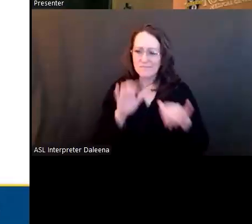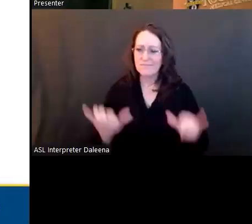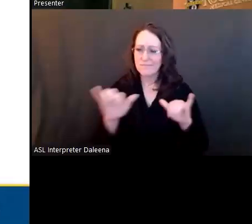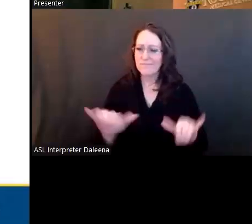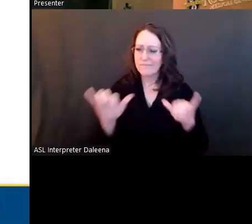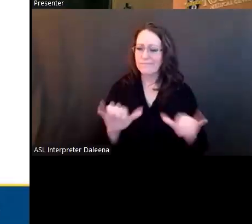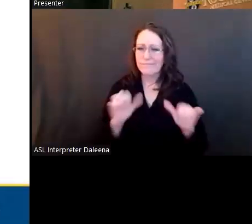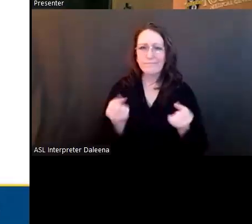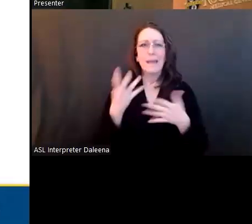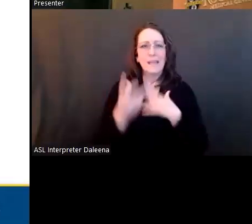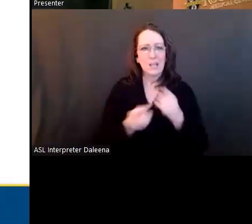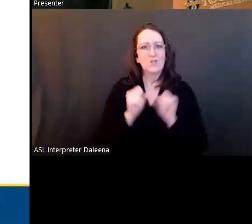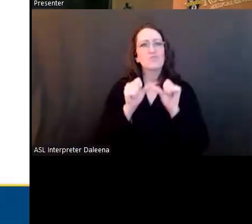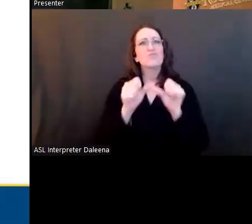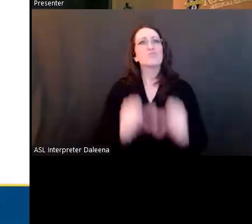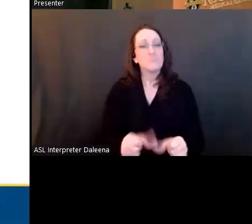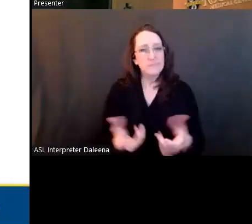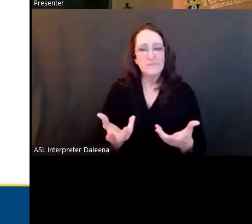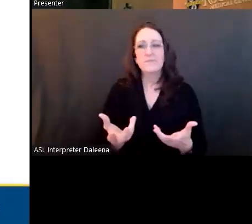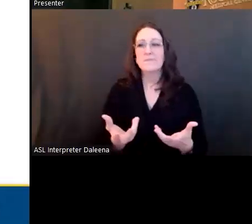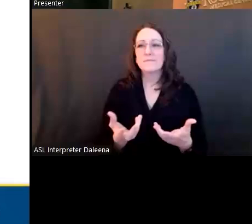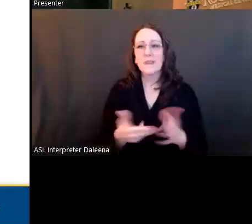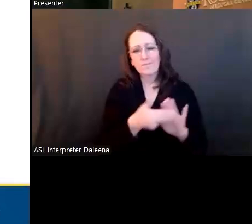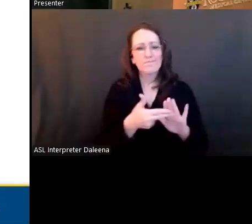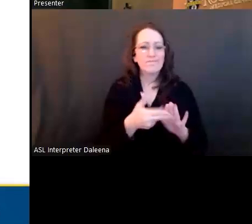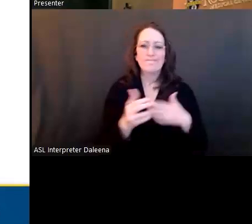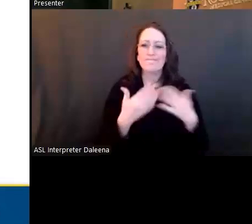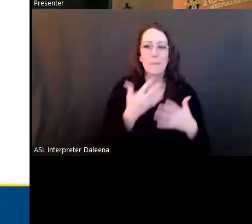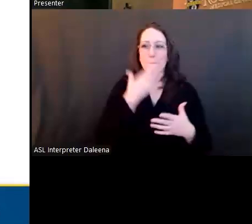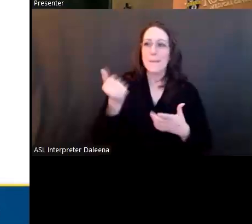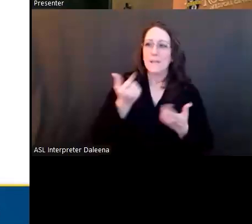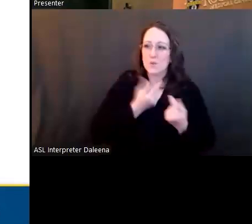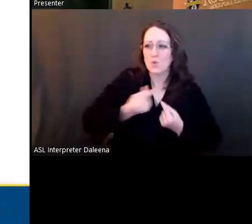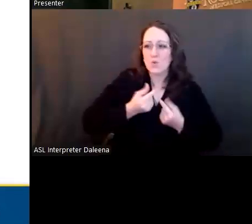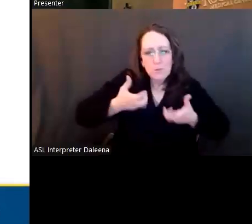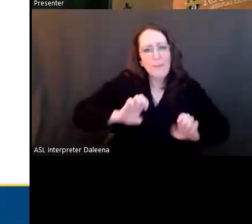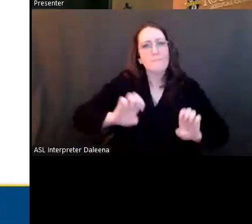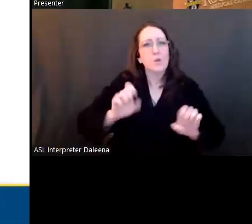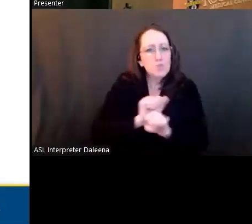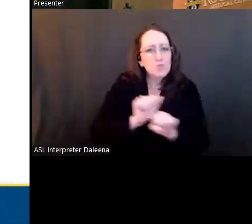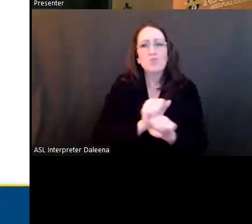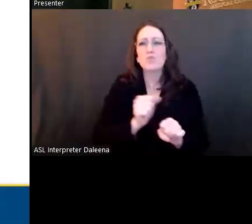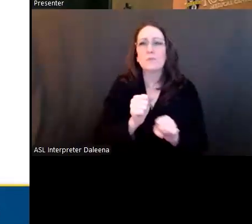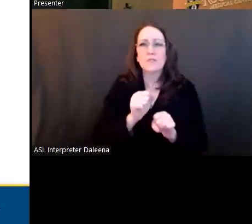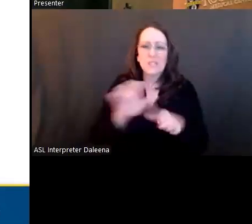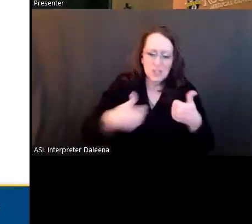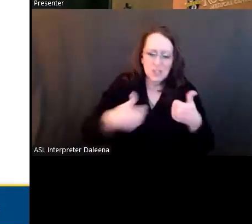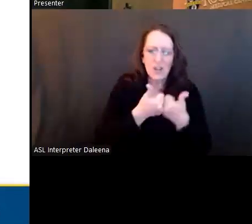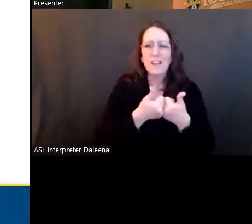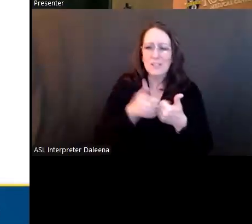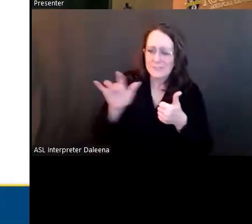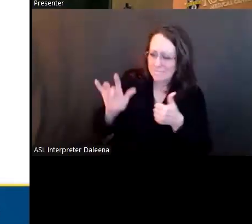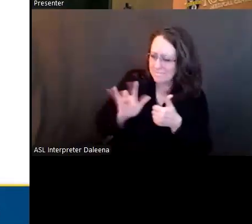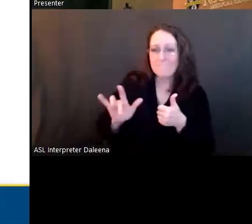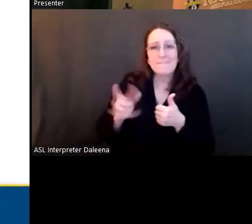years. And it highlights that despite our best efforts, there are still challenges and gaps to providing treatment to this